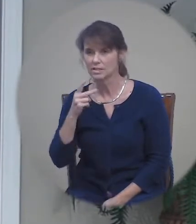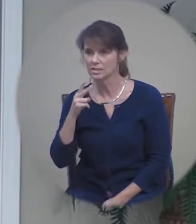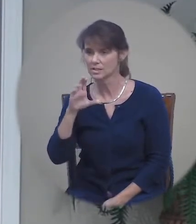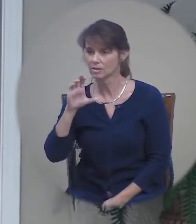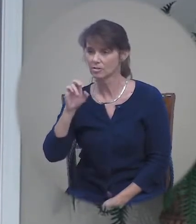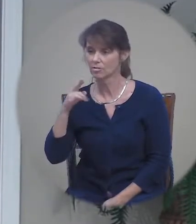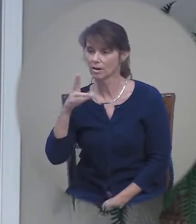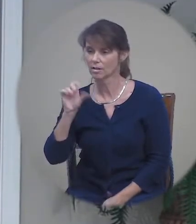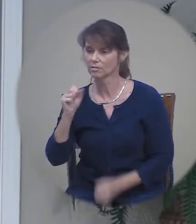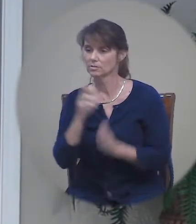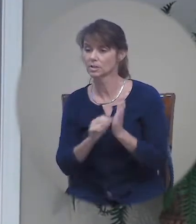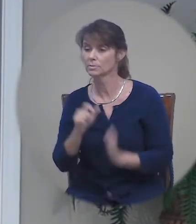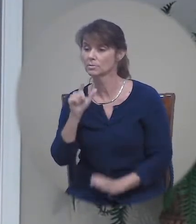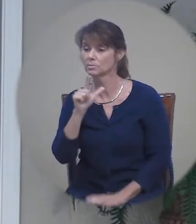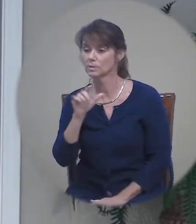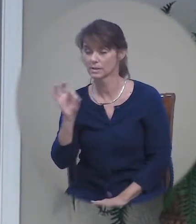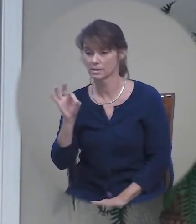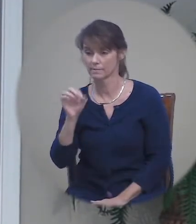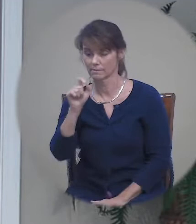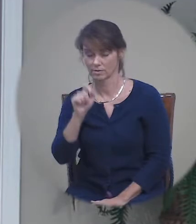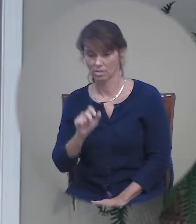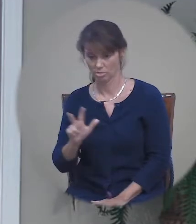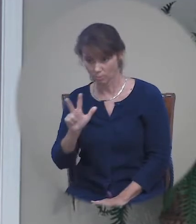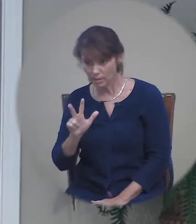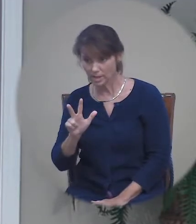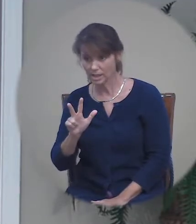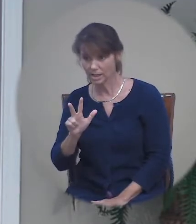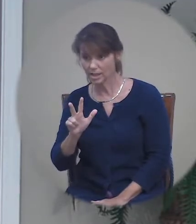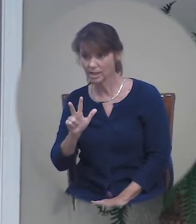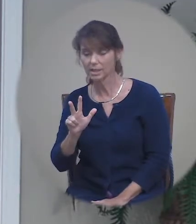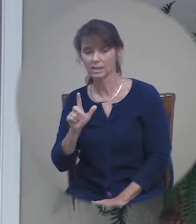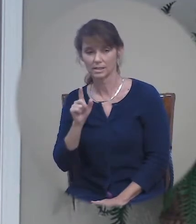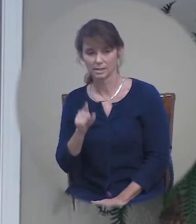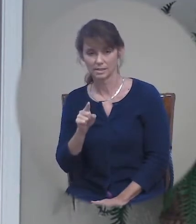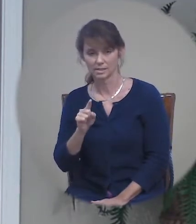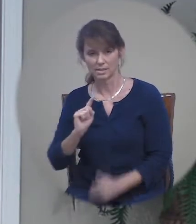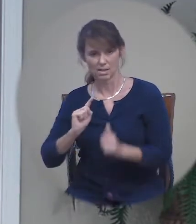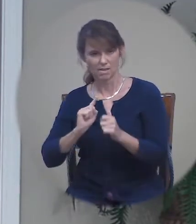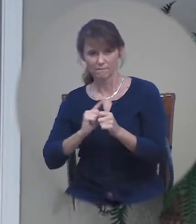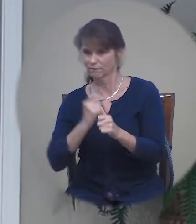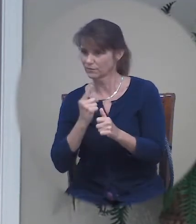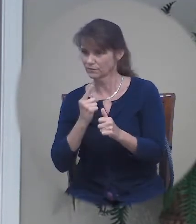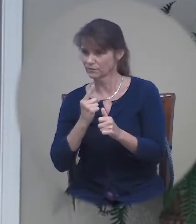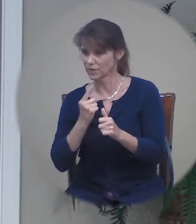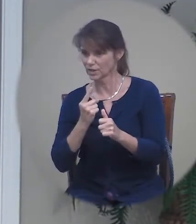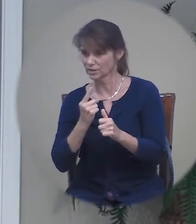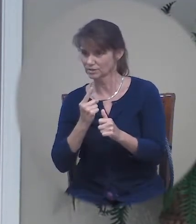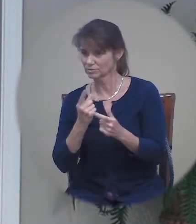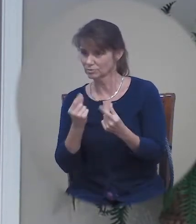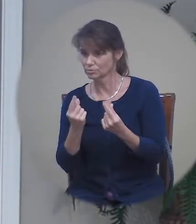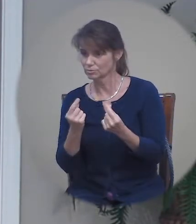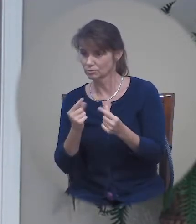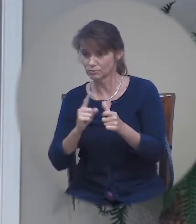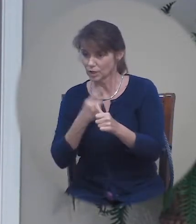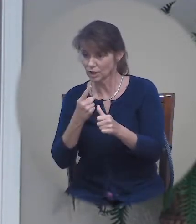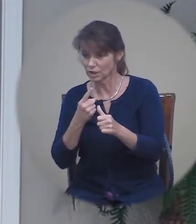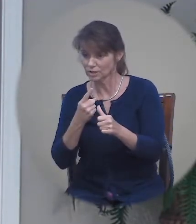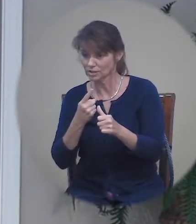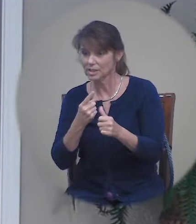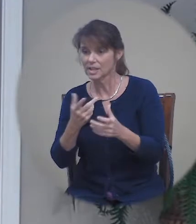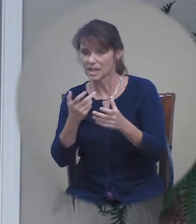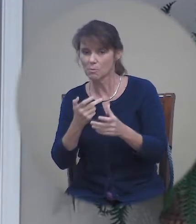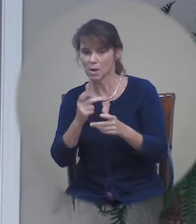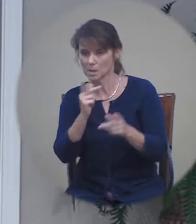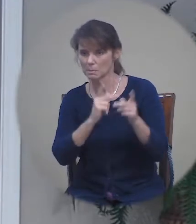Chronicles chapter 29 and verse 3 is almost this dating, almost like the very first thing that he did. He wanted to draw people's